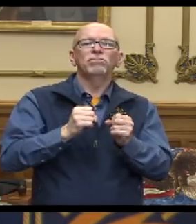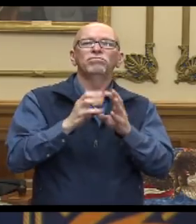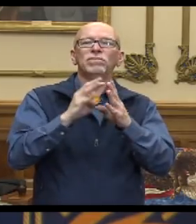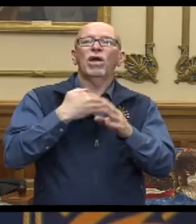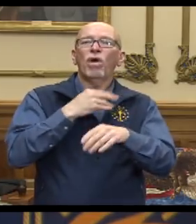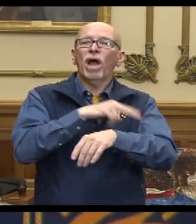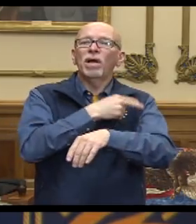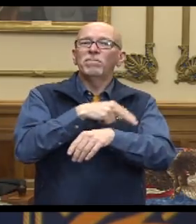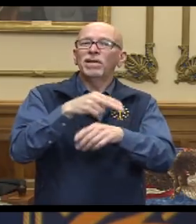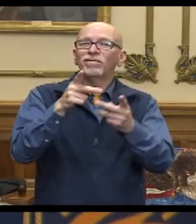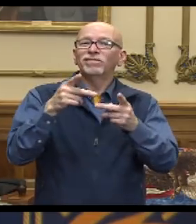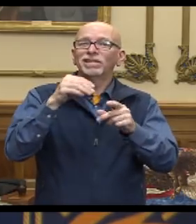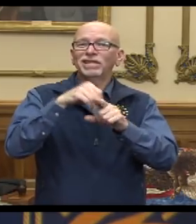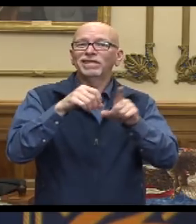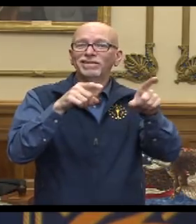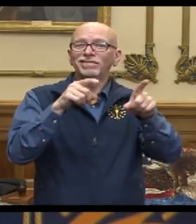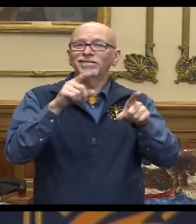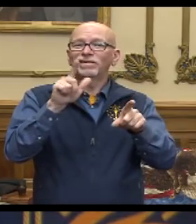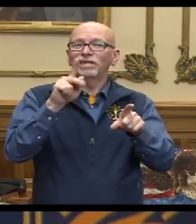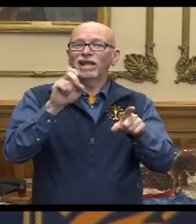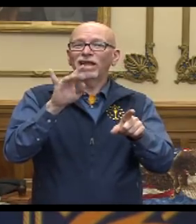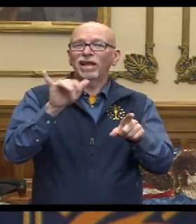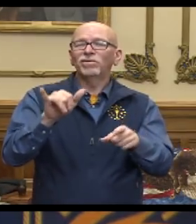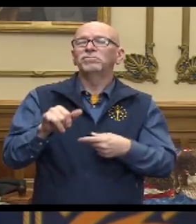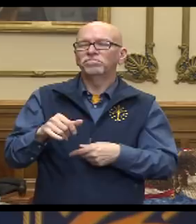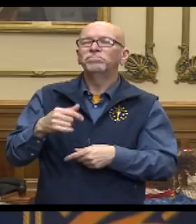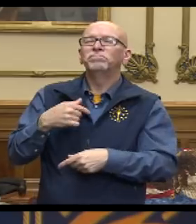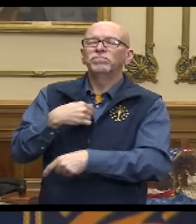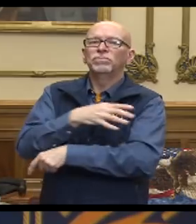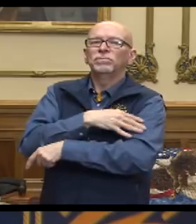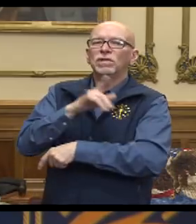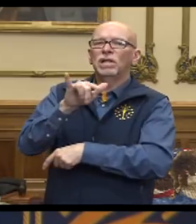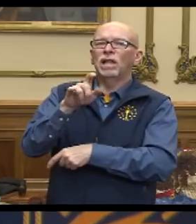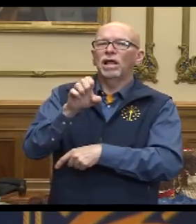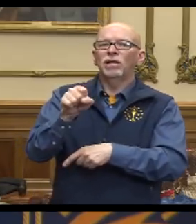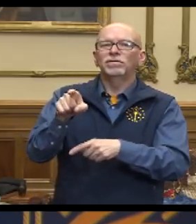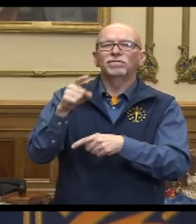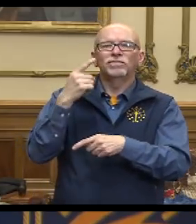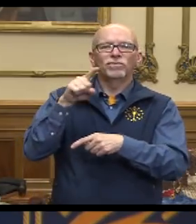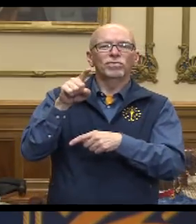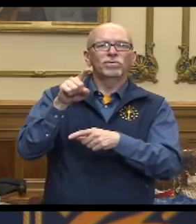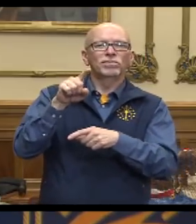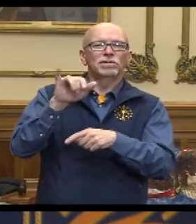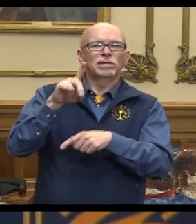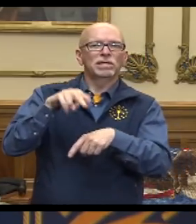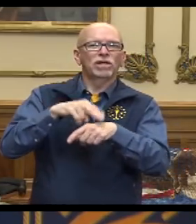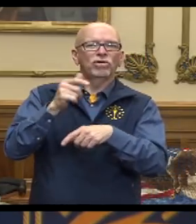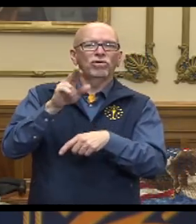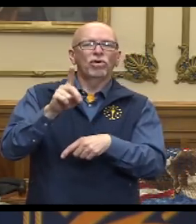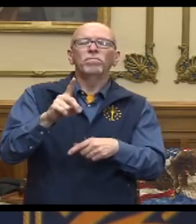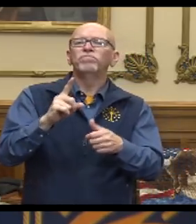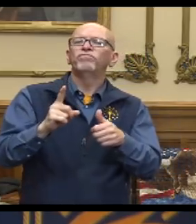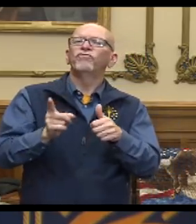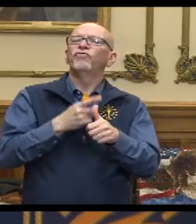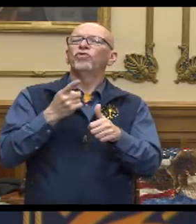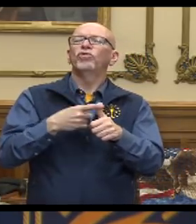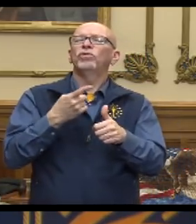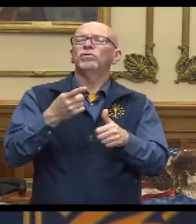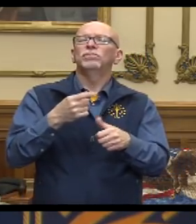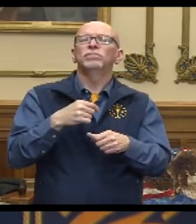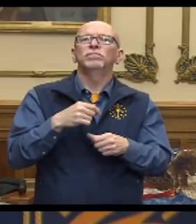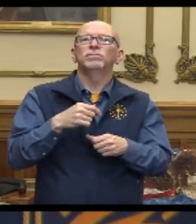facility? Thank you, Governor. Brigadier General Dale Lyles, Adjutant General, Indiana National Guard. So first and foremost, we